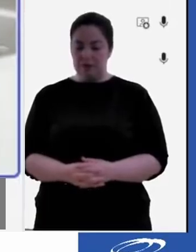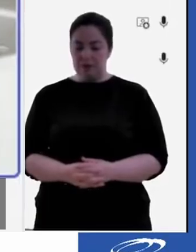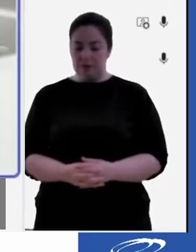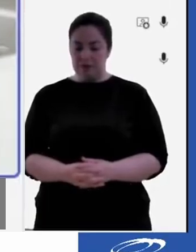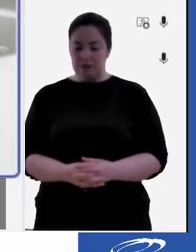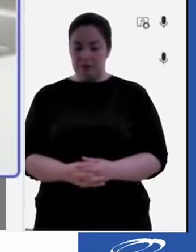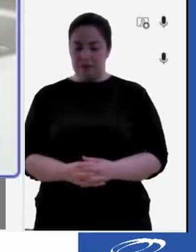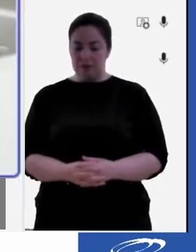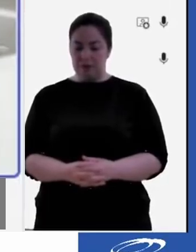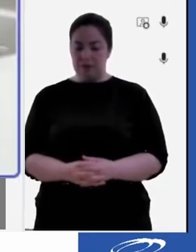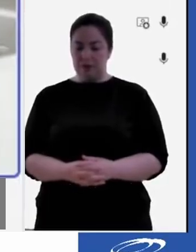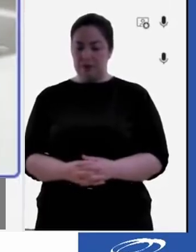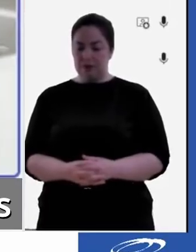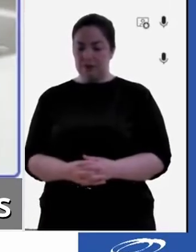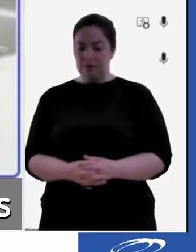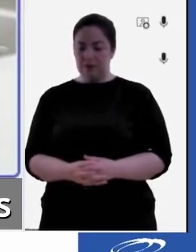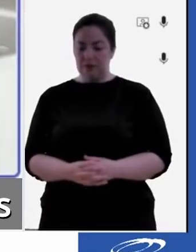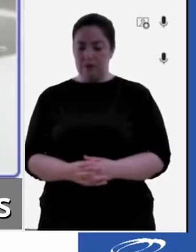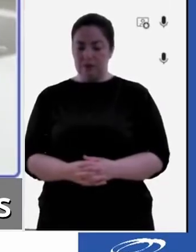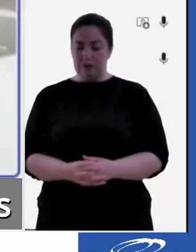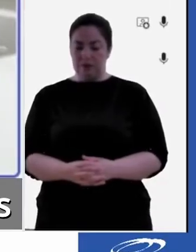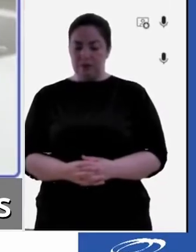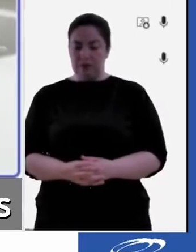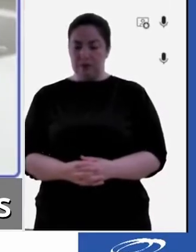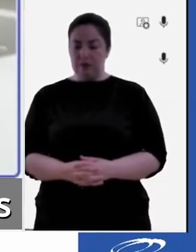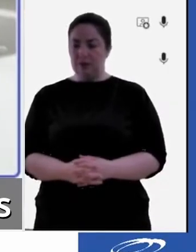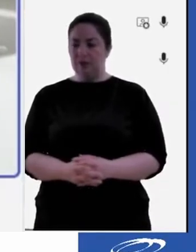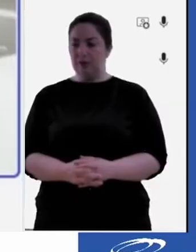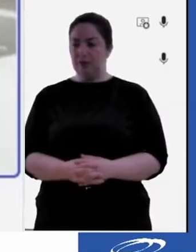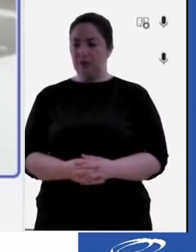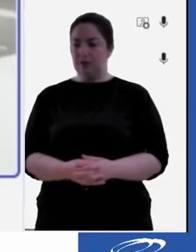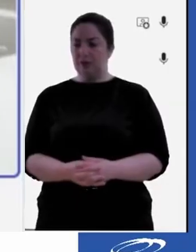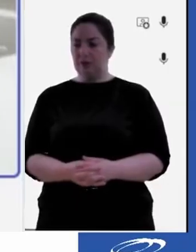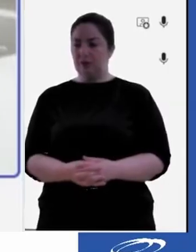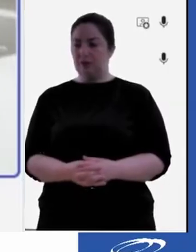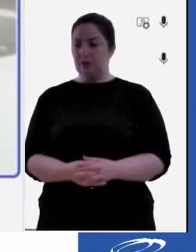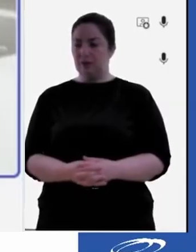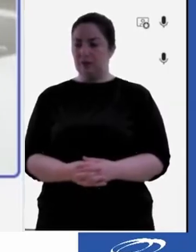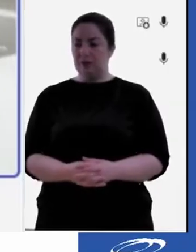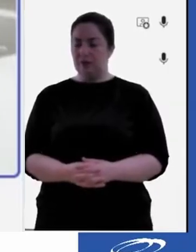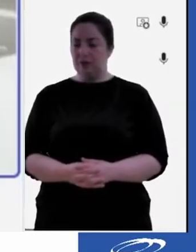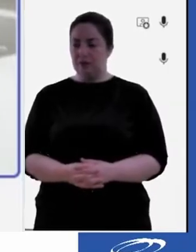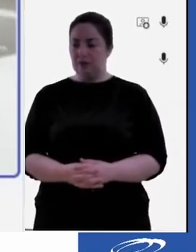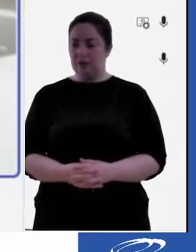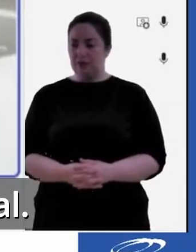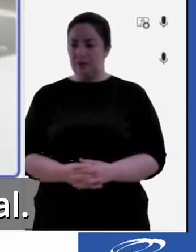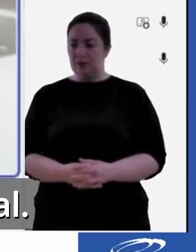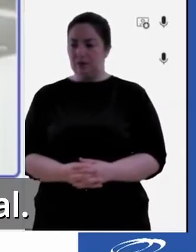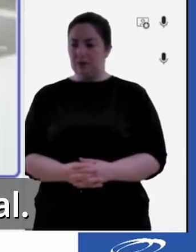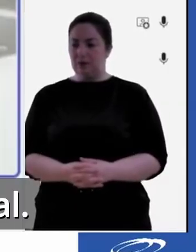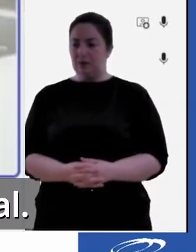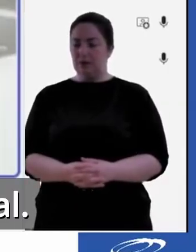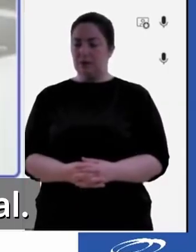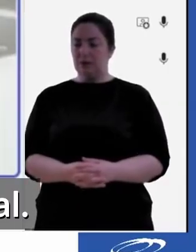a difficult aspiration, but clearly hips are more difficult to aspirate than knees. And it could be that in the end